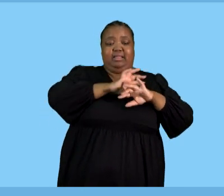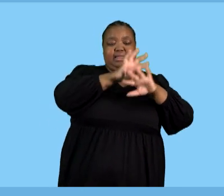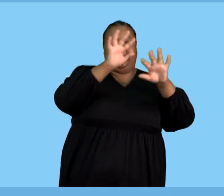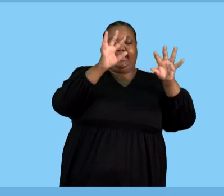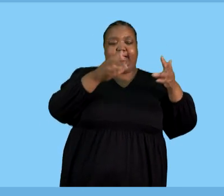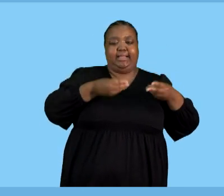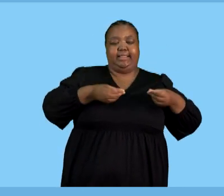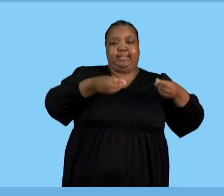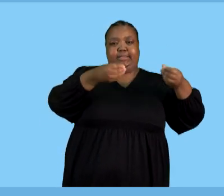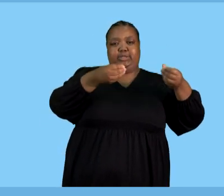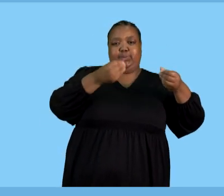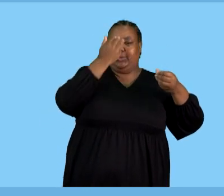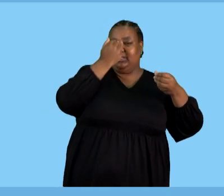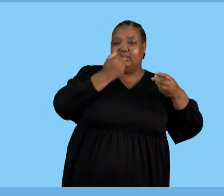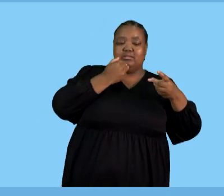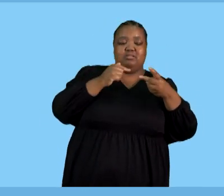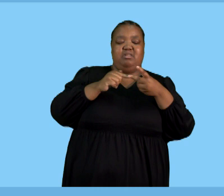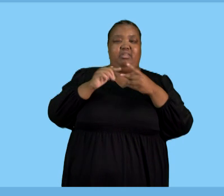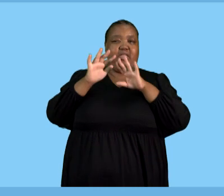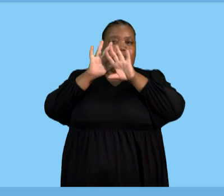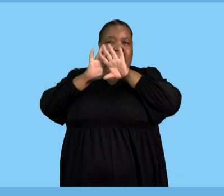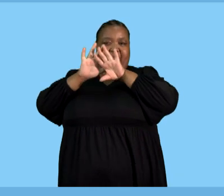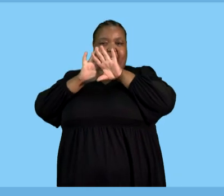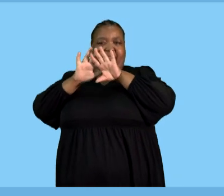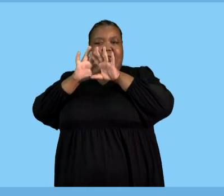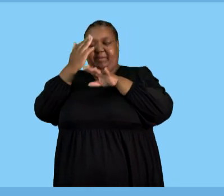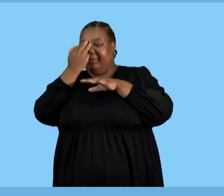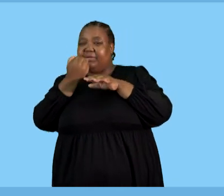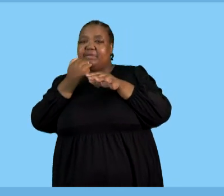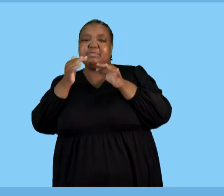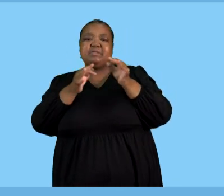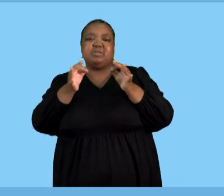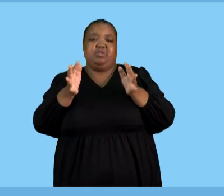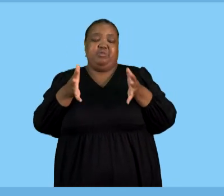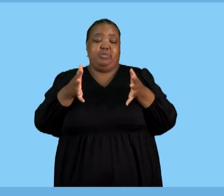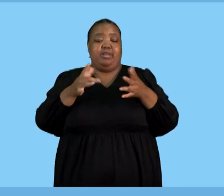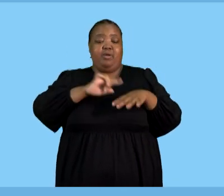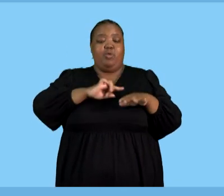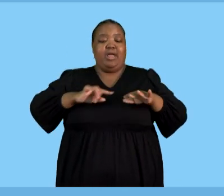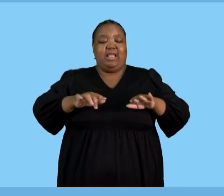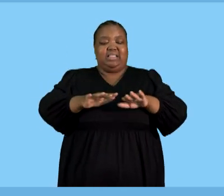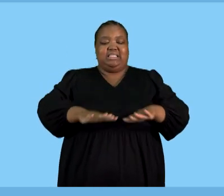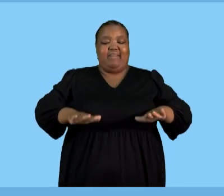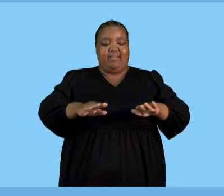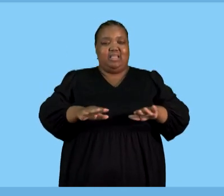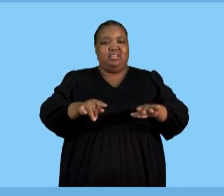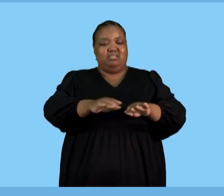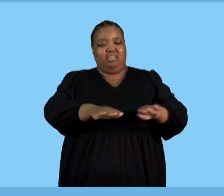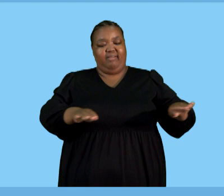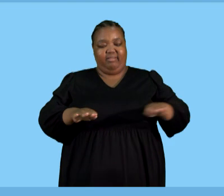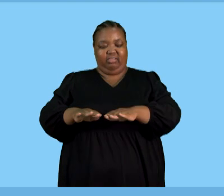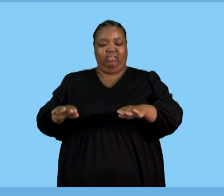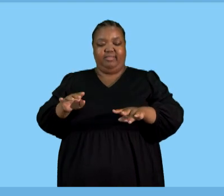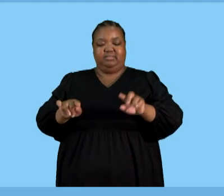image or also a smooth or a specular image. This is because of the 2 different surfaces that we can have in